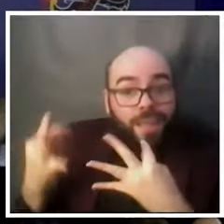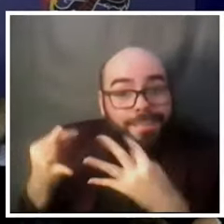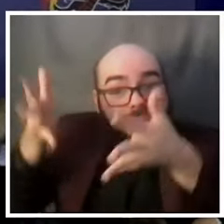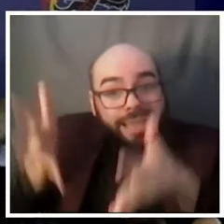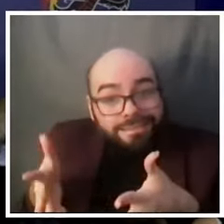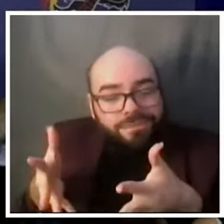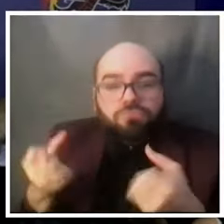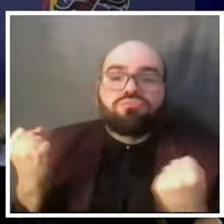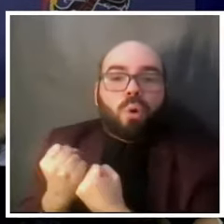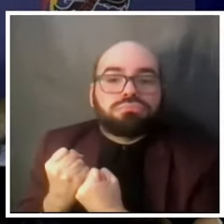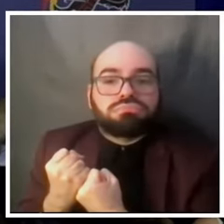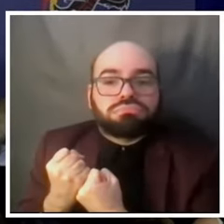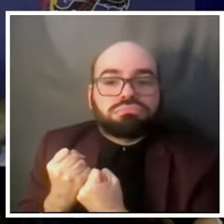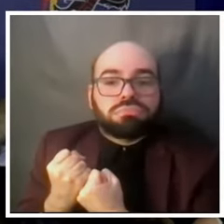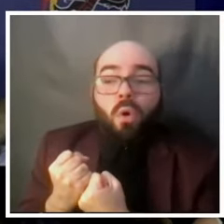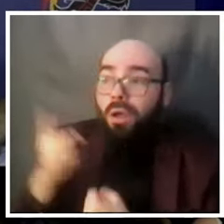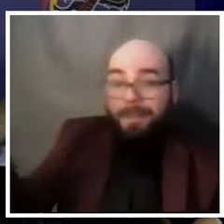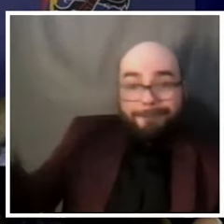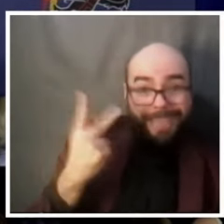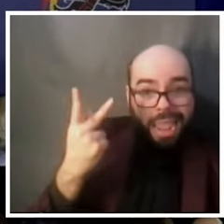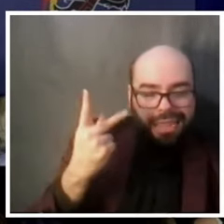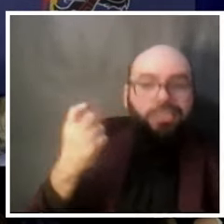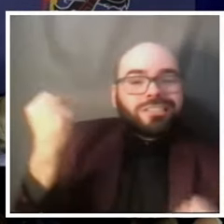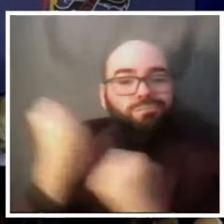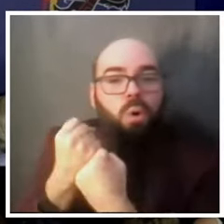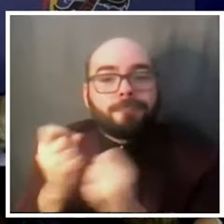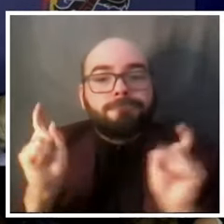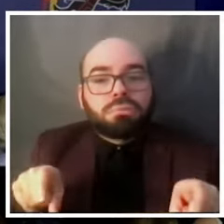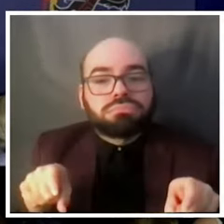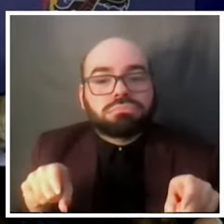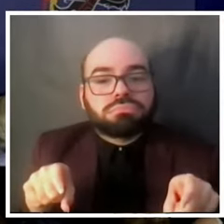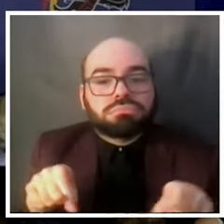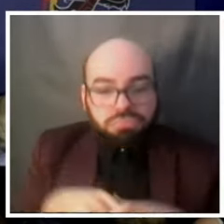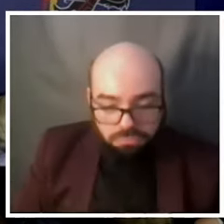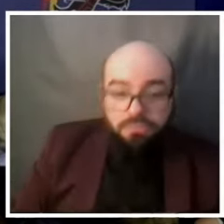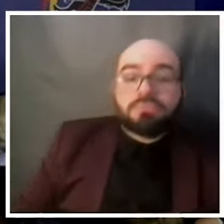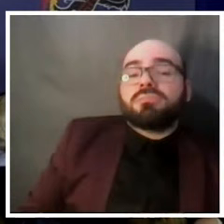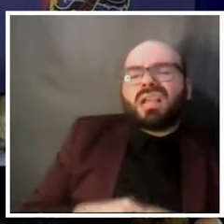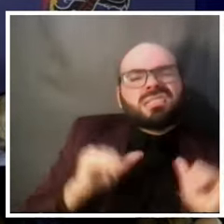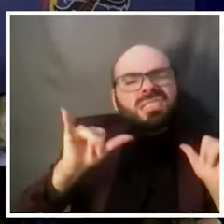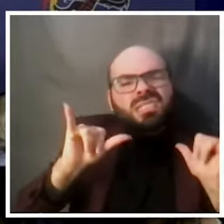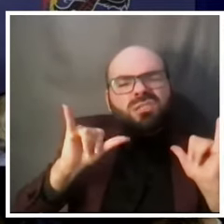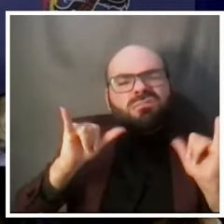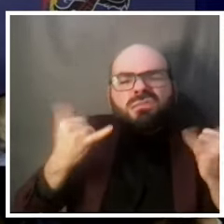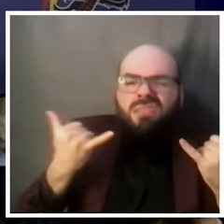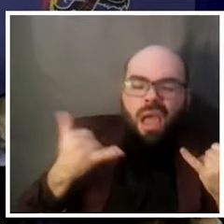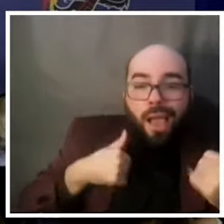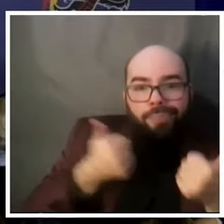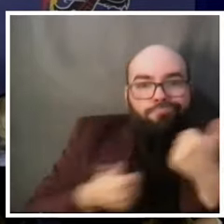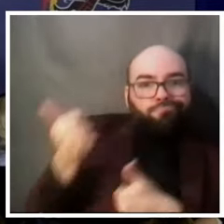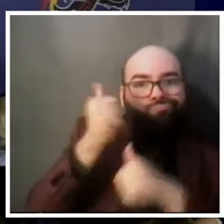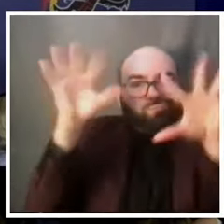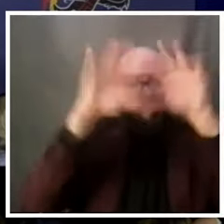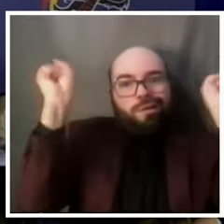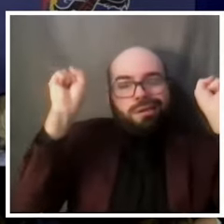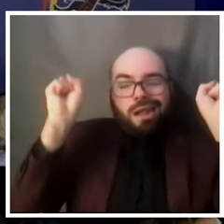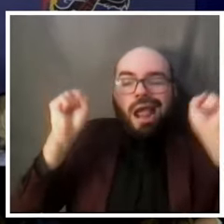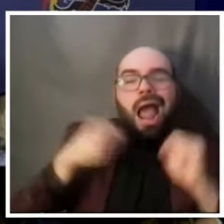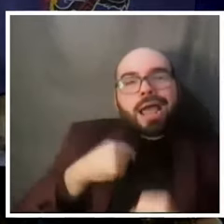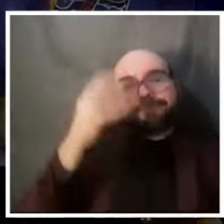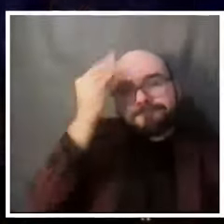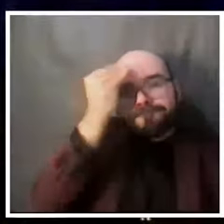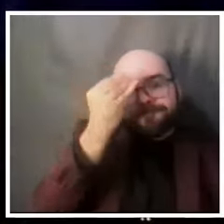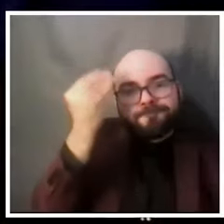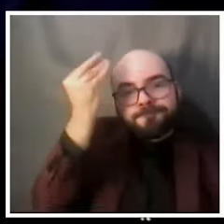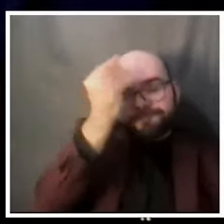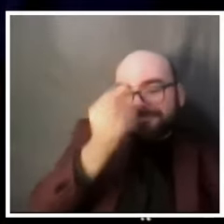I don't want to lose my temper in this, but I think about the statue in town now that I'm commander in chief. And I had them double check my memory